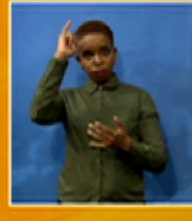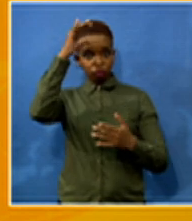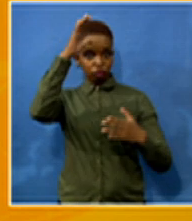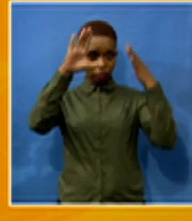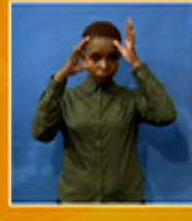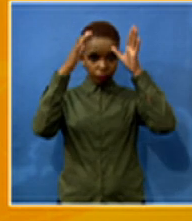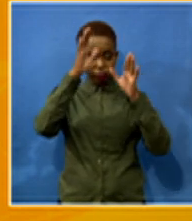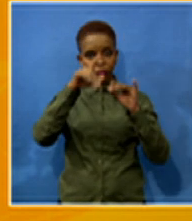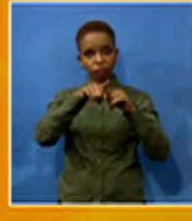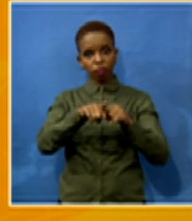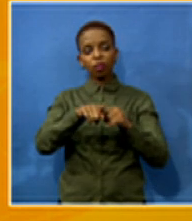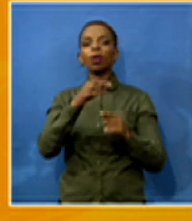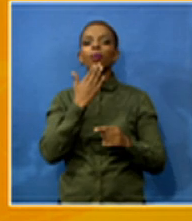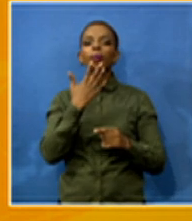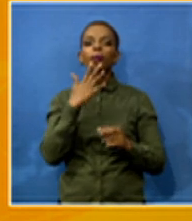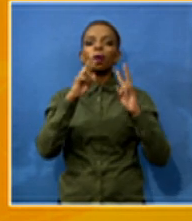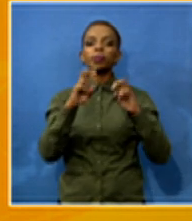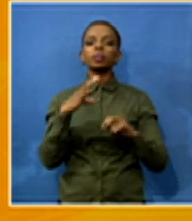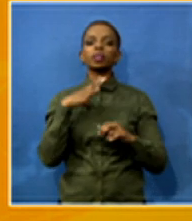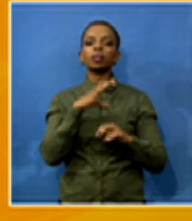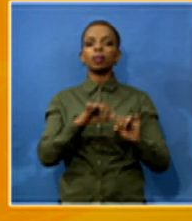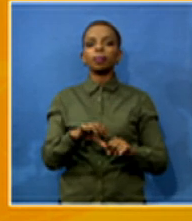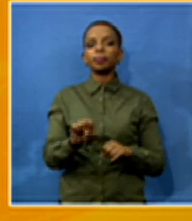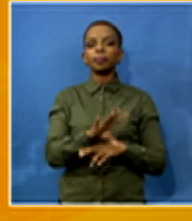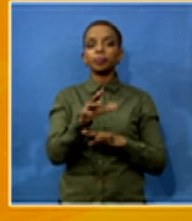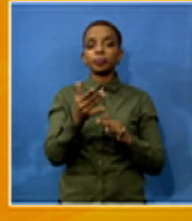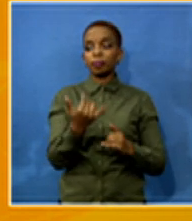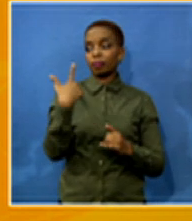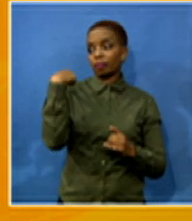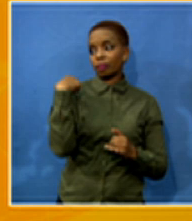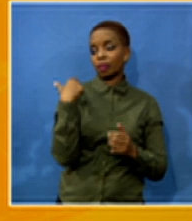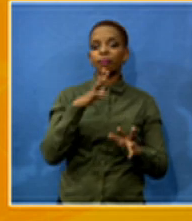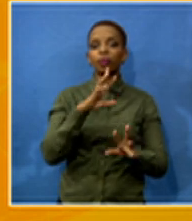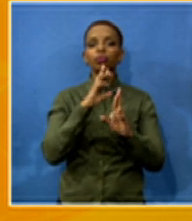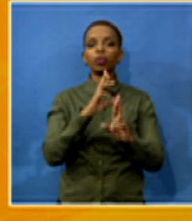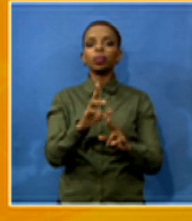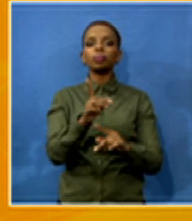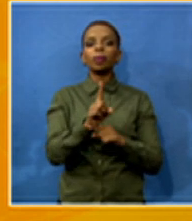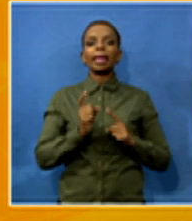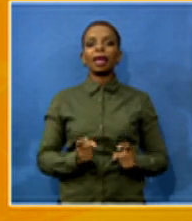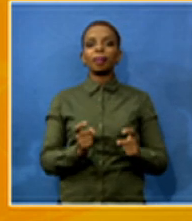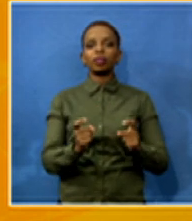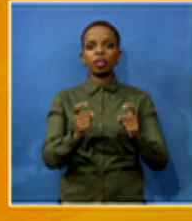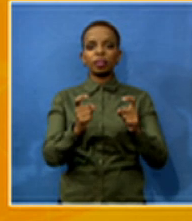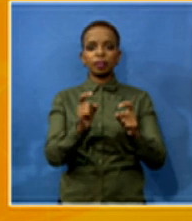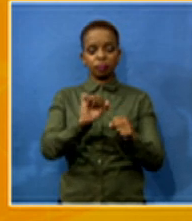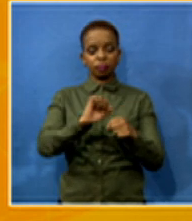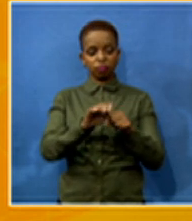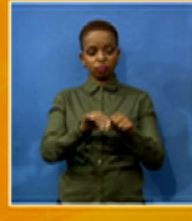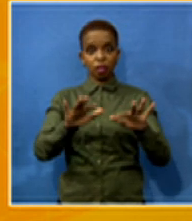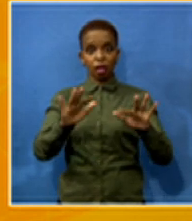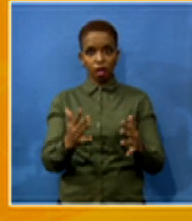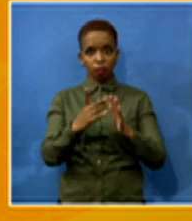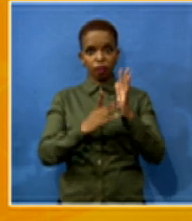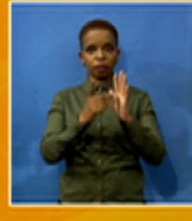Medical Research Council. Now, they recently responded to the COVID-19 emergency by developing a surveillance